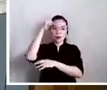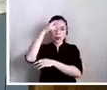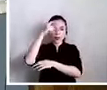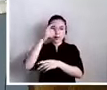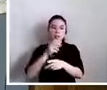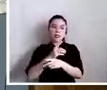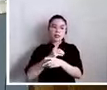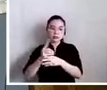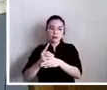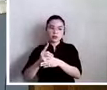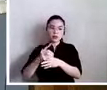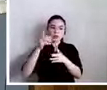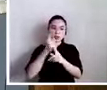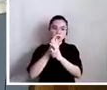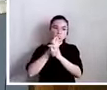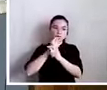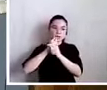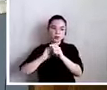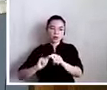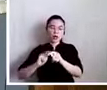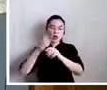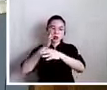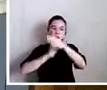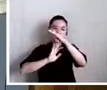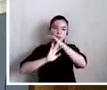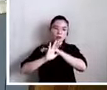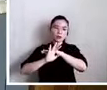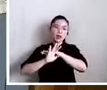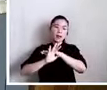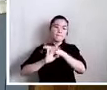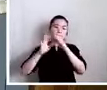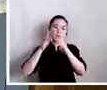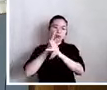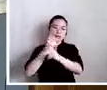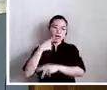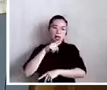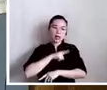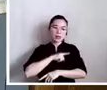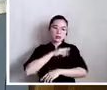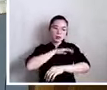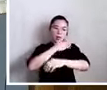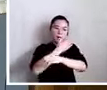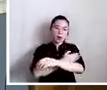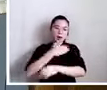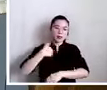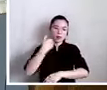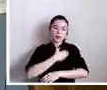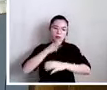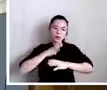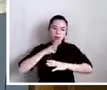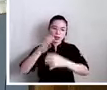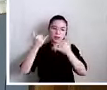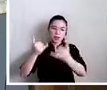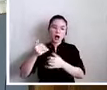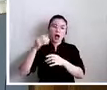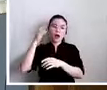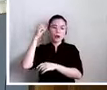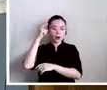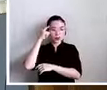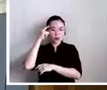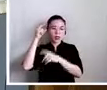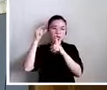truth. Console us with your tenderness. Protect us with your might. We consecrate today our thoughts to you.